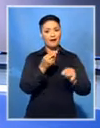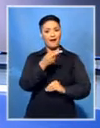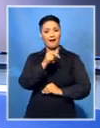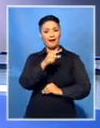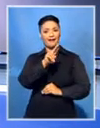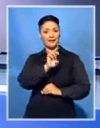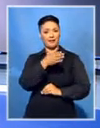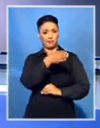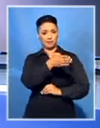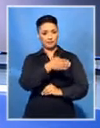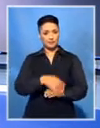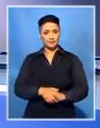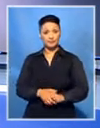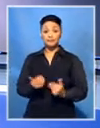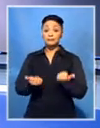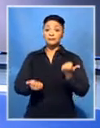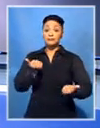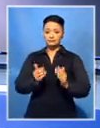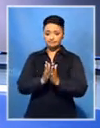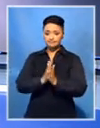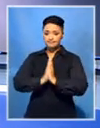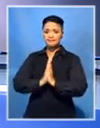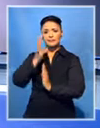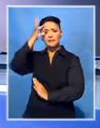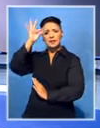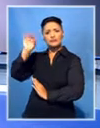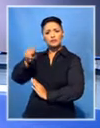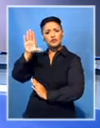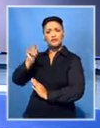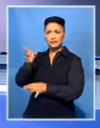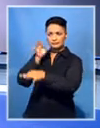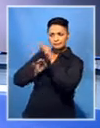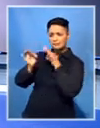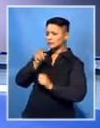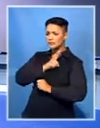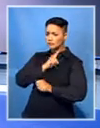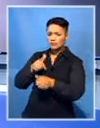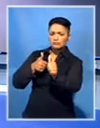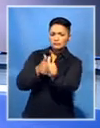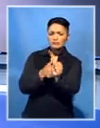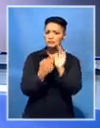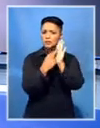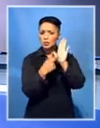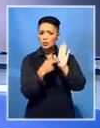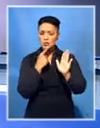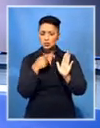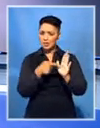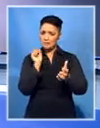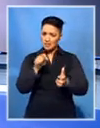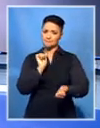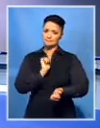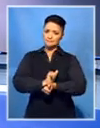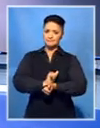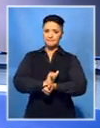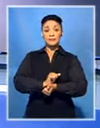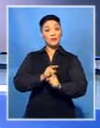earlier this year. The court has since requested the government to explain why it did not comply with its obligations under the Rome Statute.